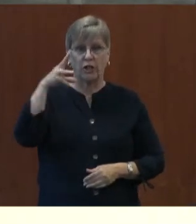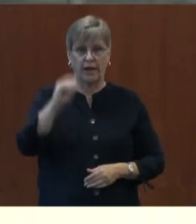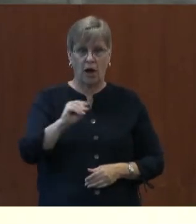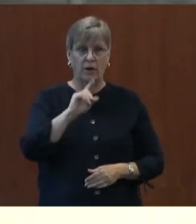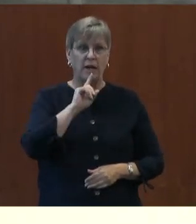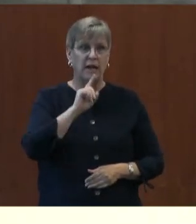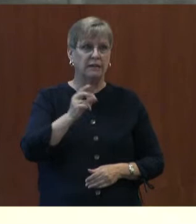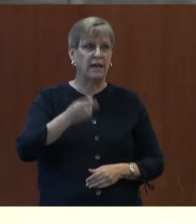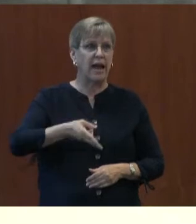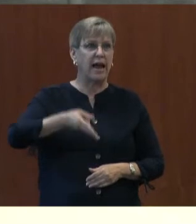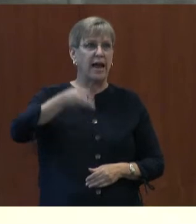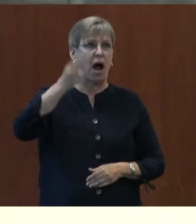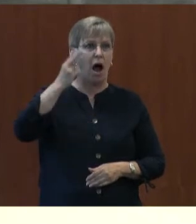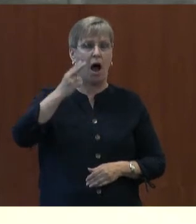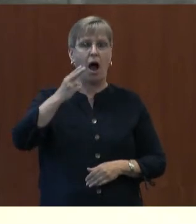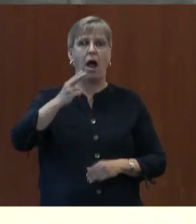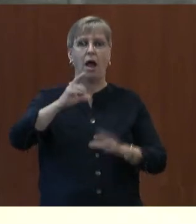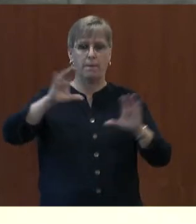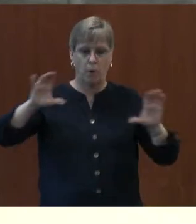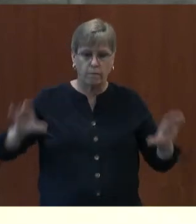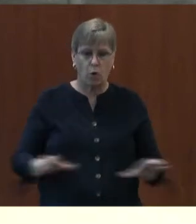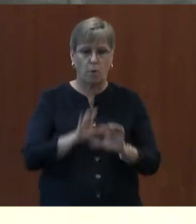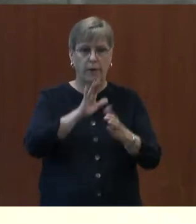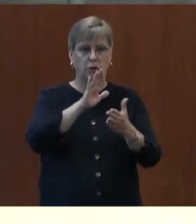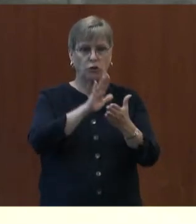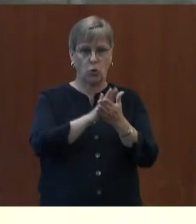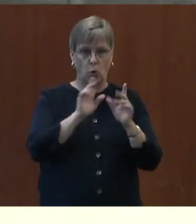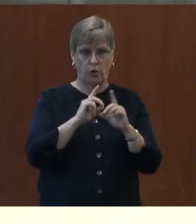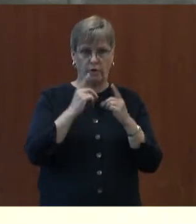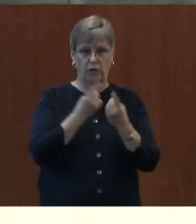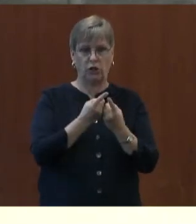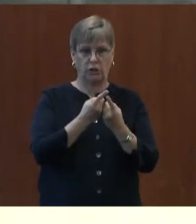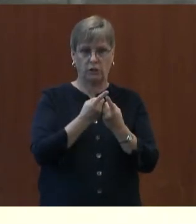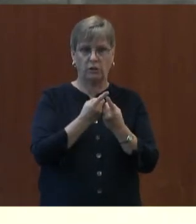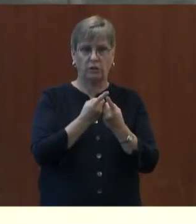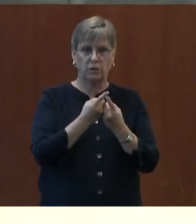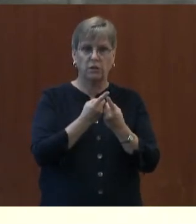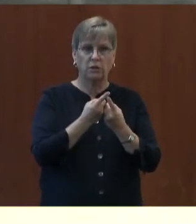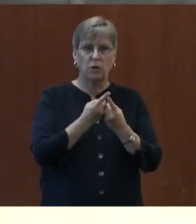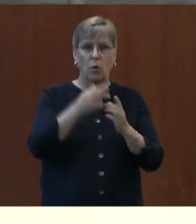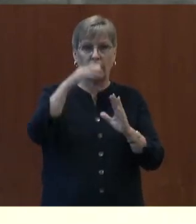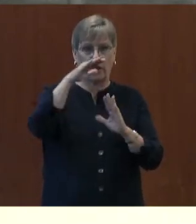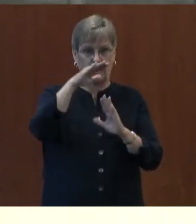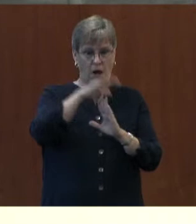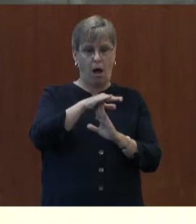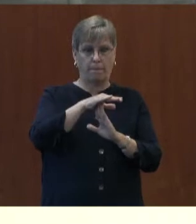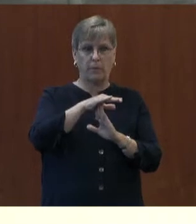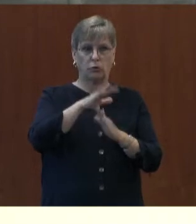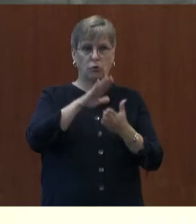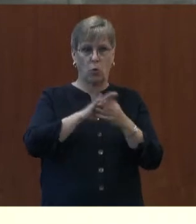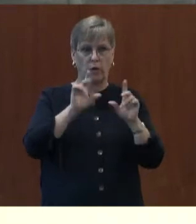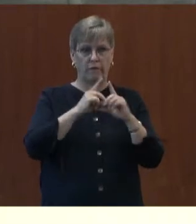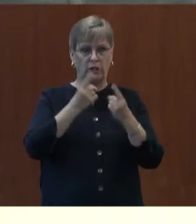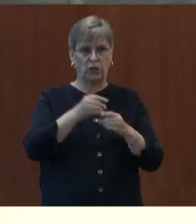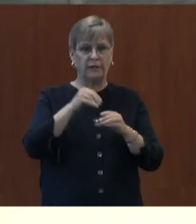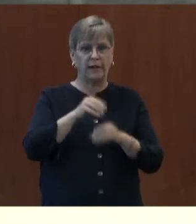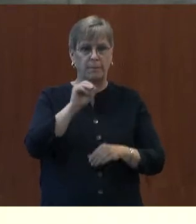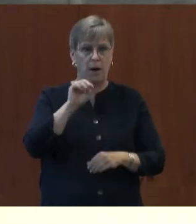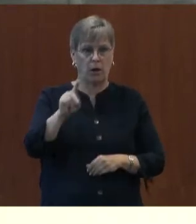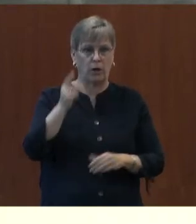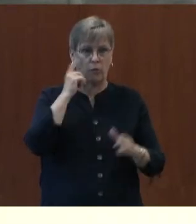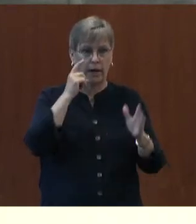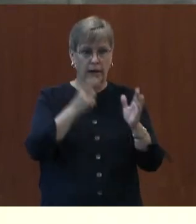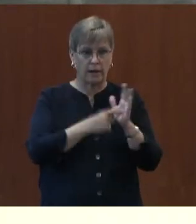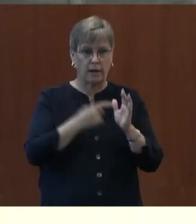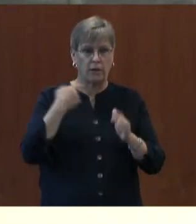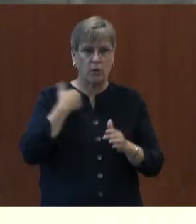a high-performing school division, one of the top-rated school divisions in Maryland, recognizing that we